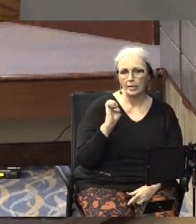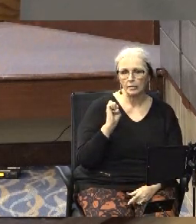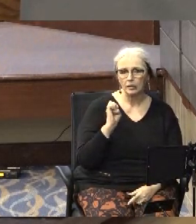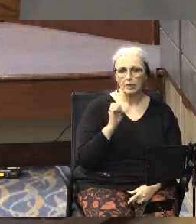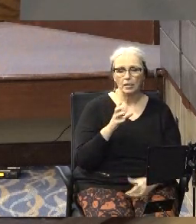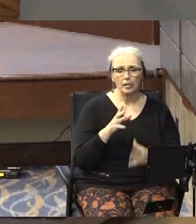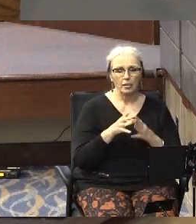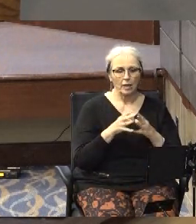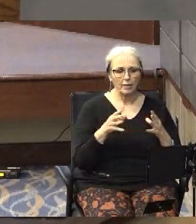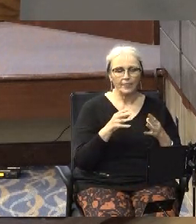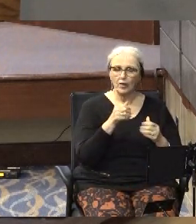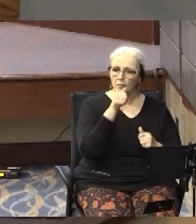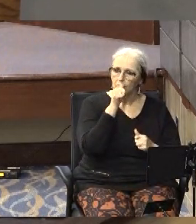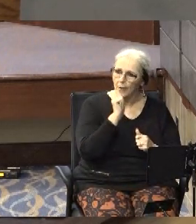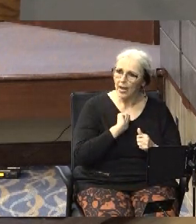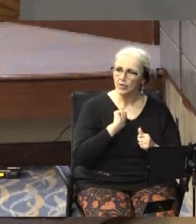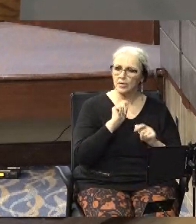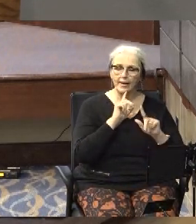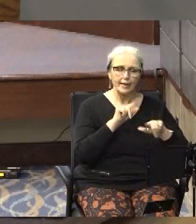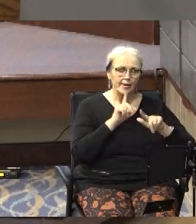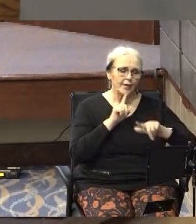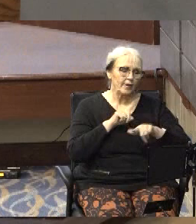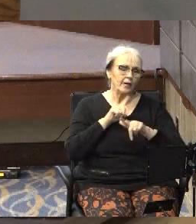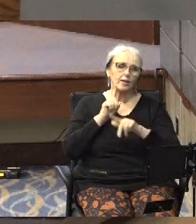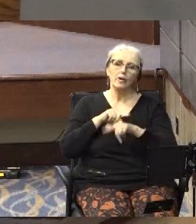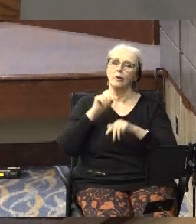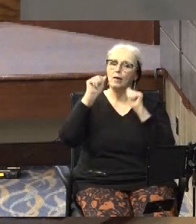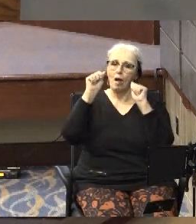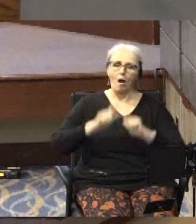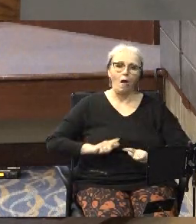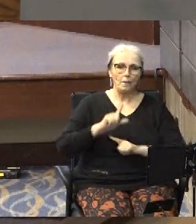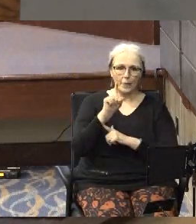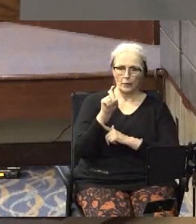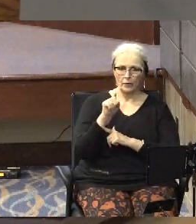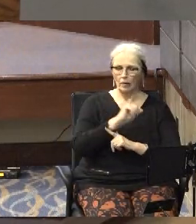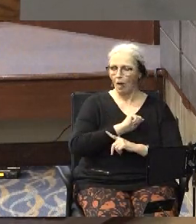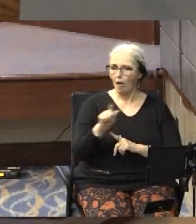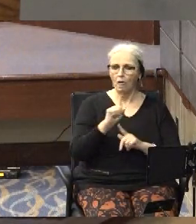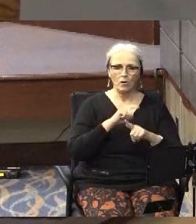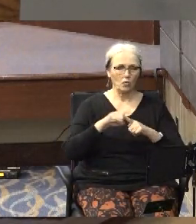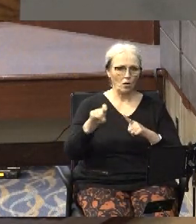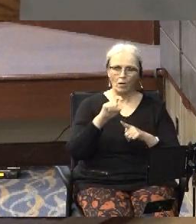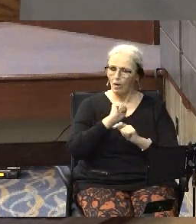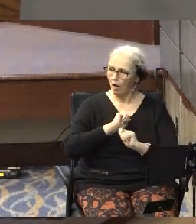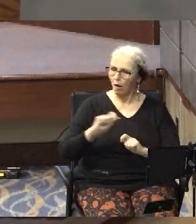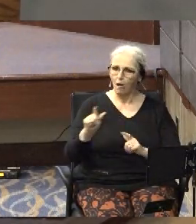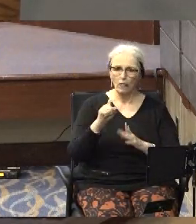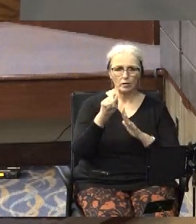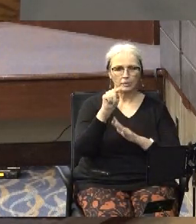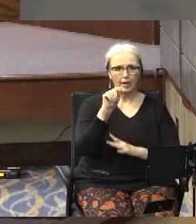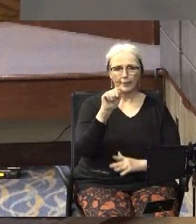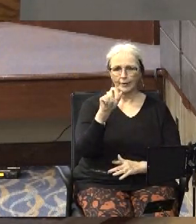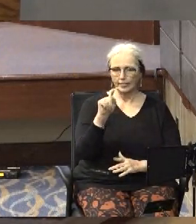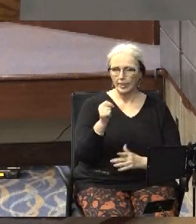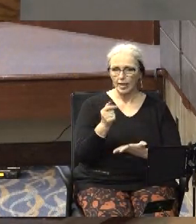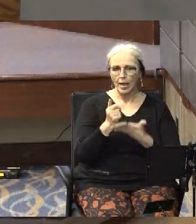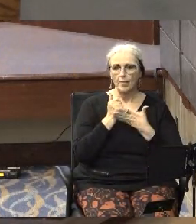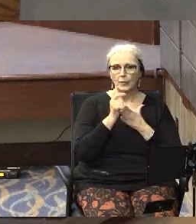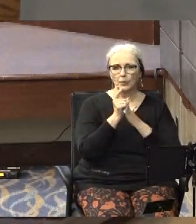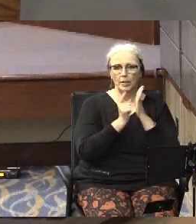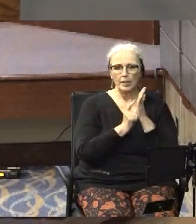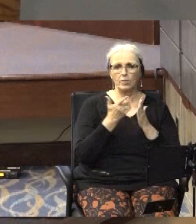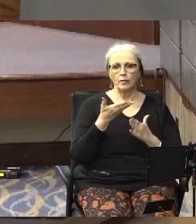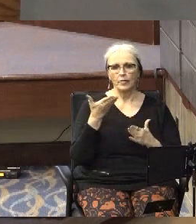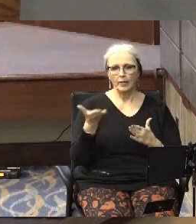very patient, answered all the questions I had, answered every call and text, and helped me understand the legal side of things. Definitely